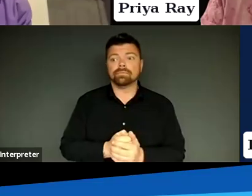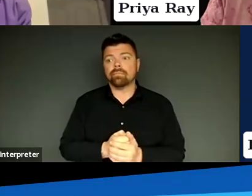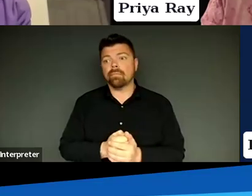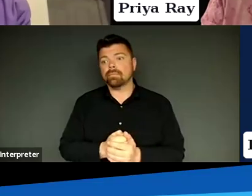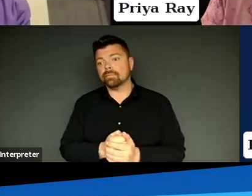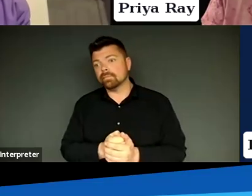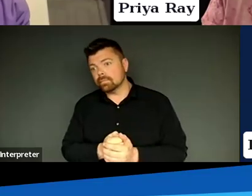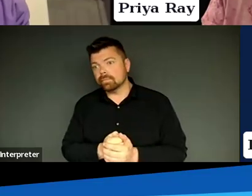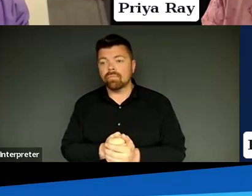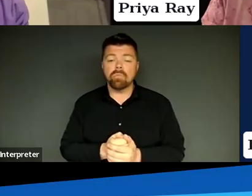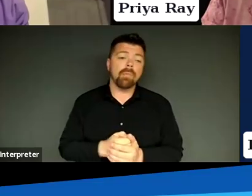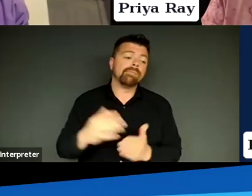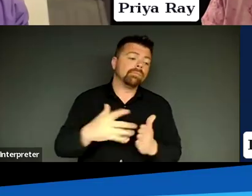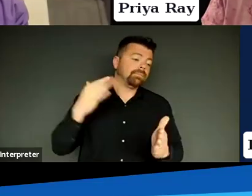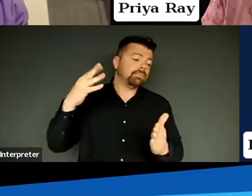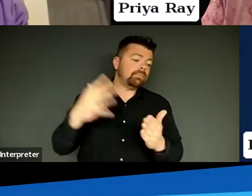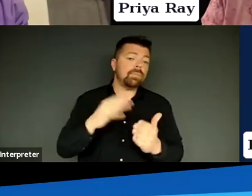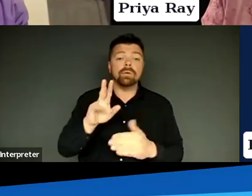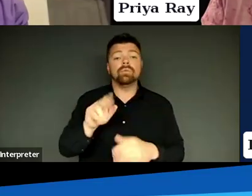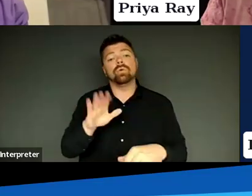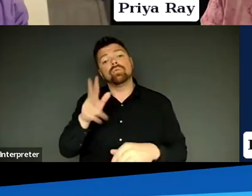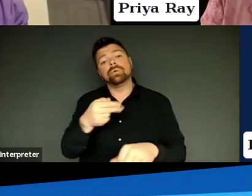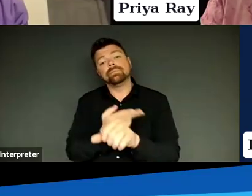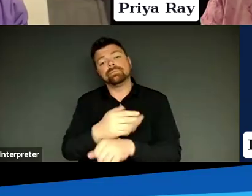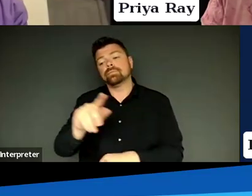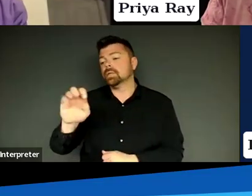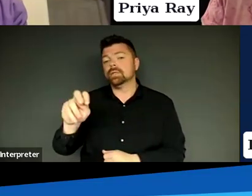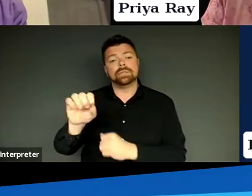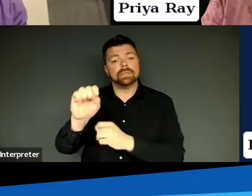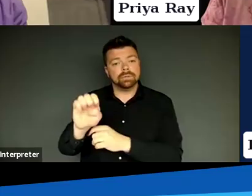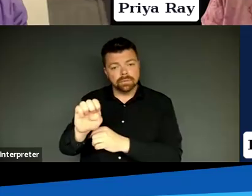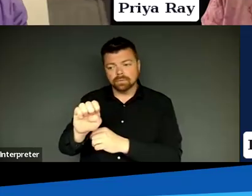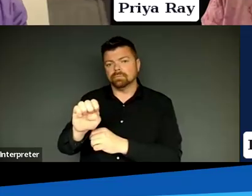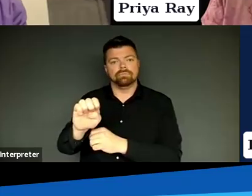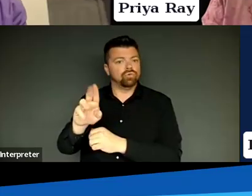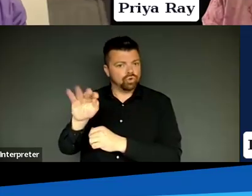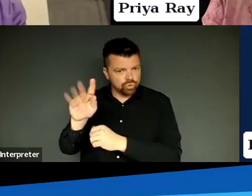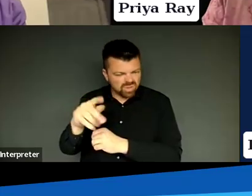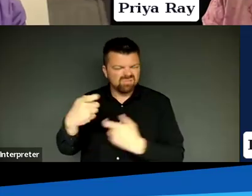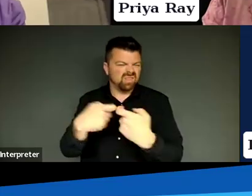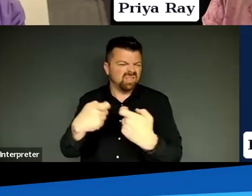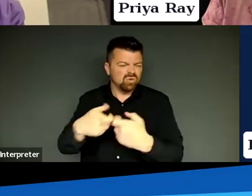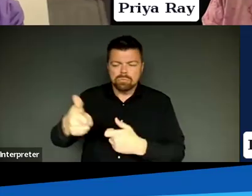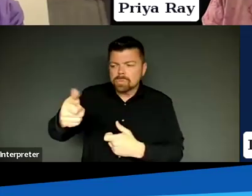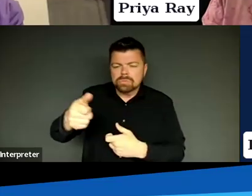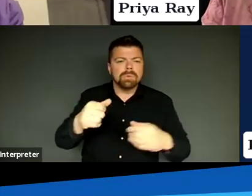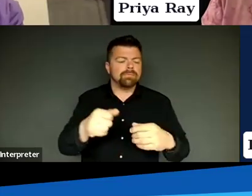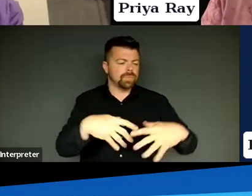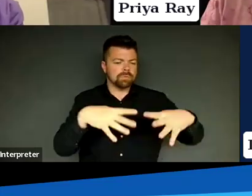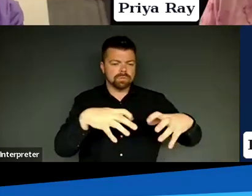too, I will use a TENS unit. yeah. And then like sometimes I use like